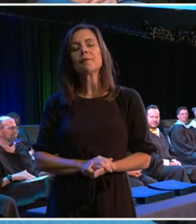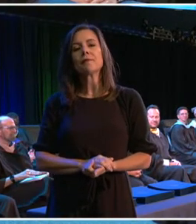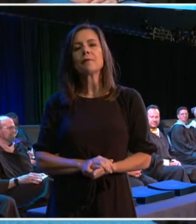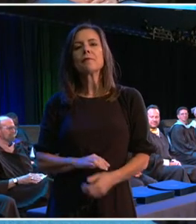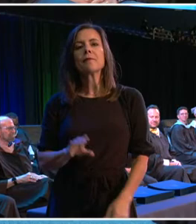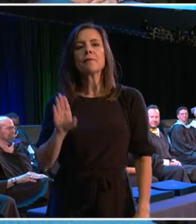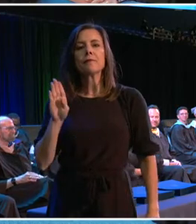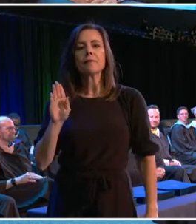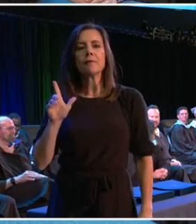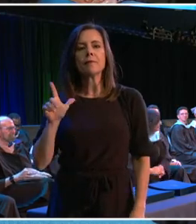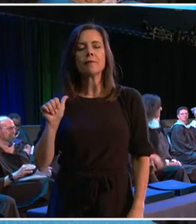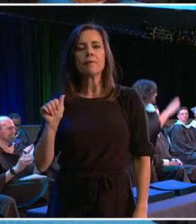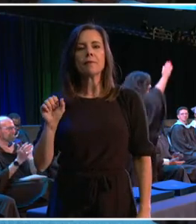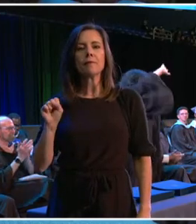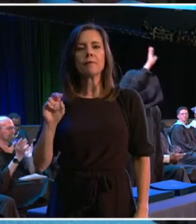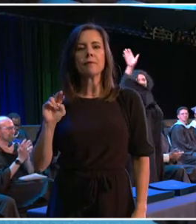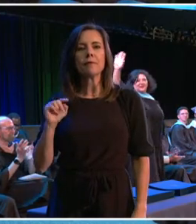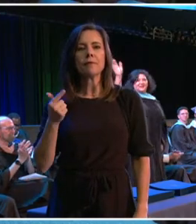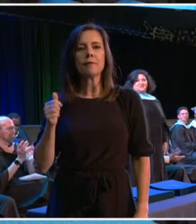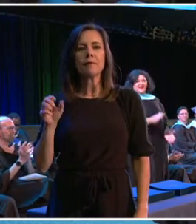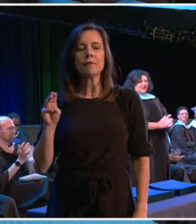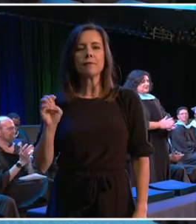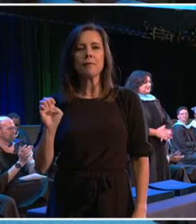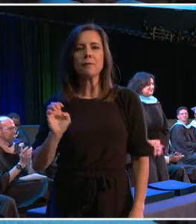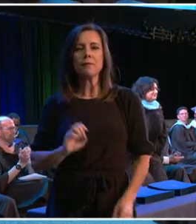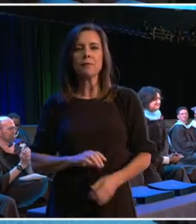Dr. Natalie Blassingame,